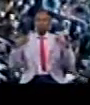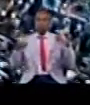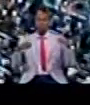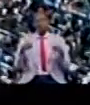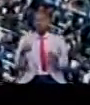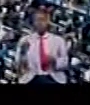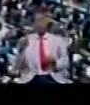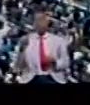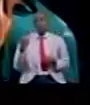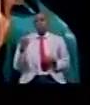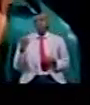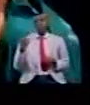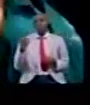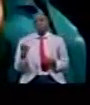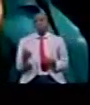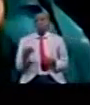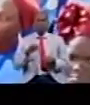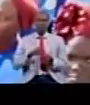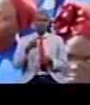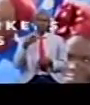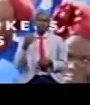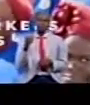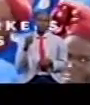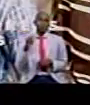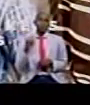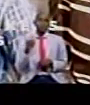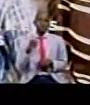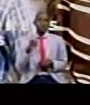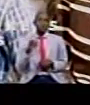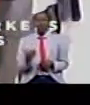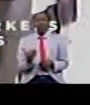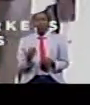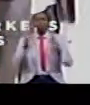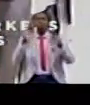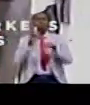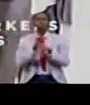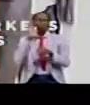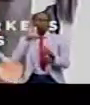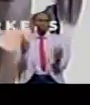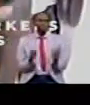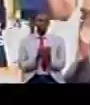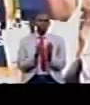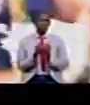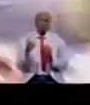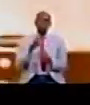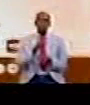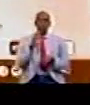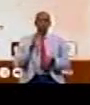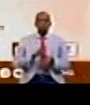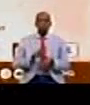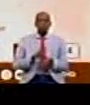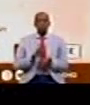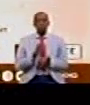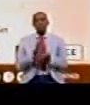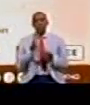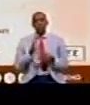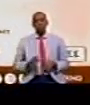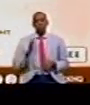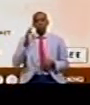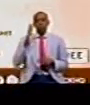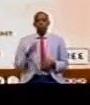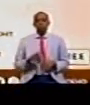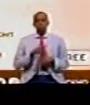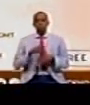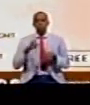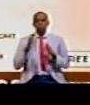death, the people came, wanted to take his children to be slaves. A man of God, a man